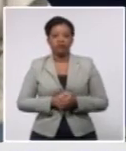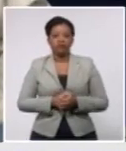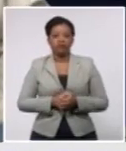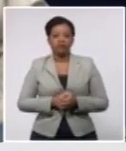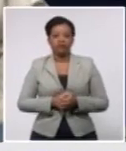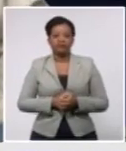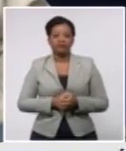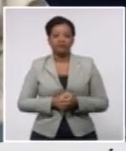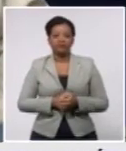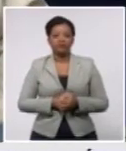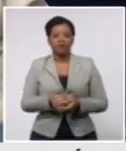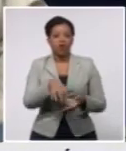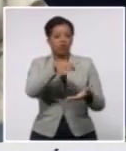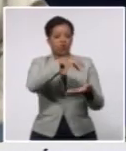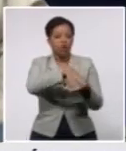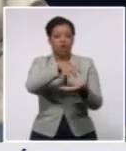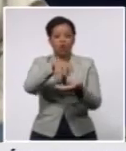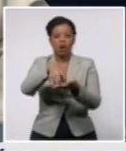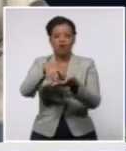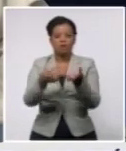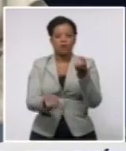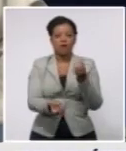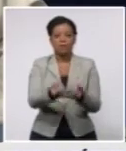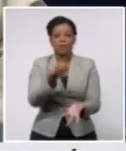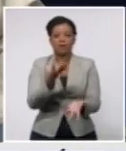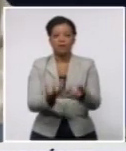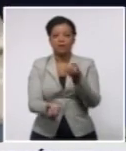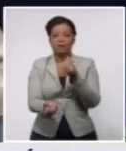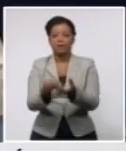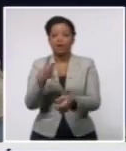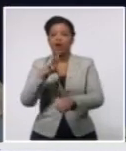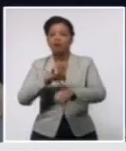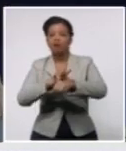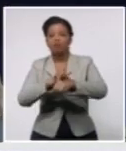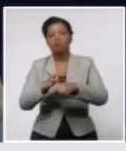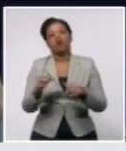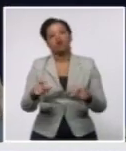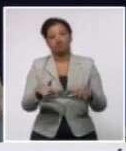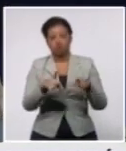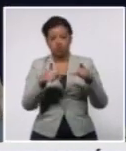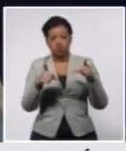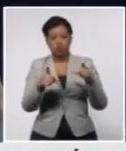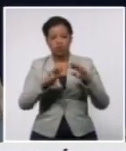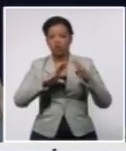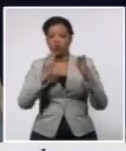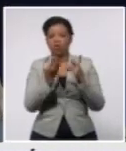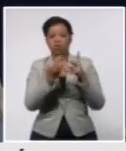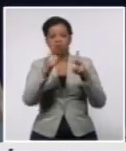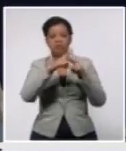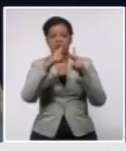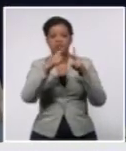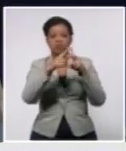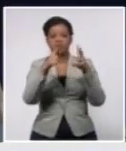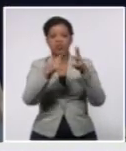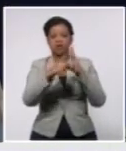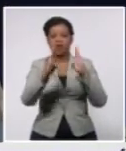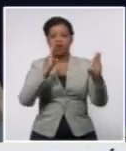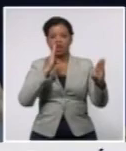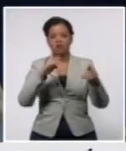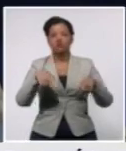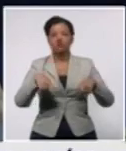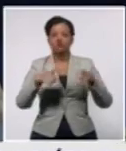the Cerro municipality. And this is the situation in Cuba and in the world that we had to report